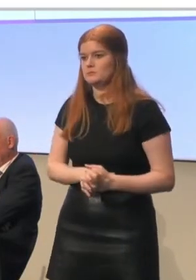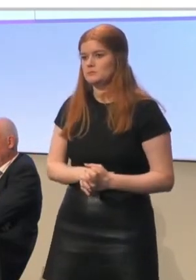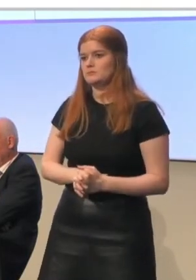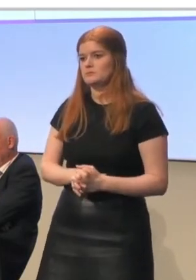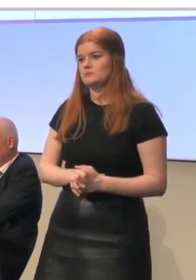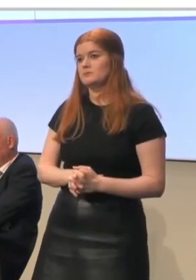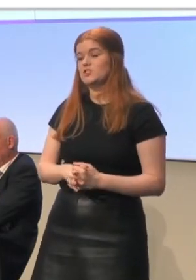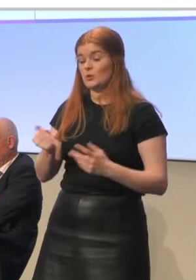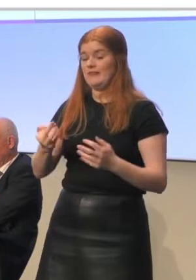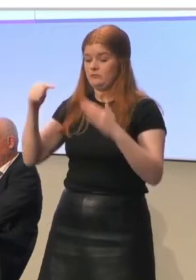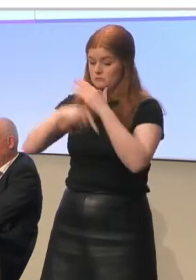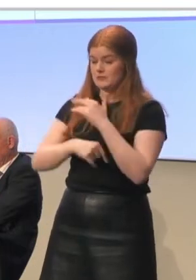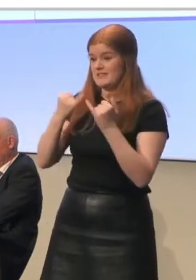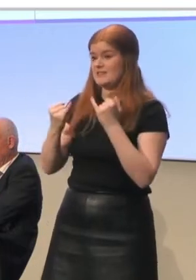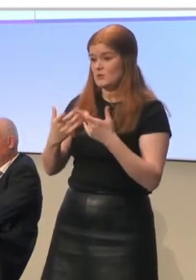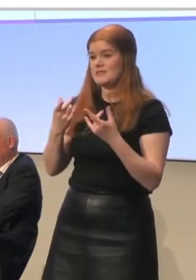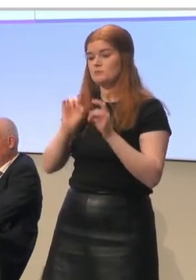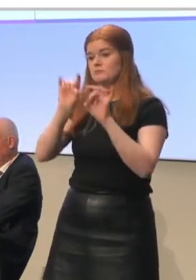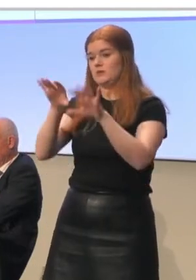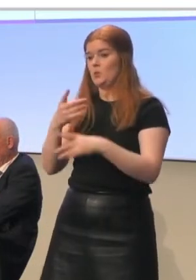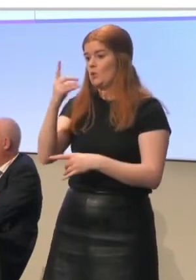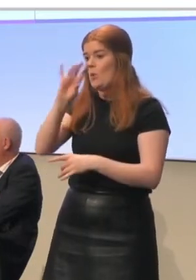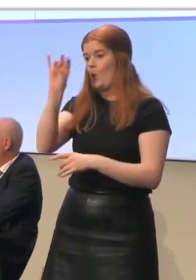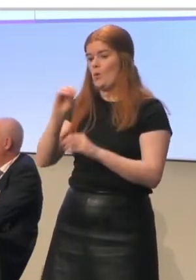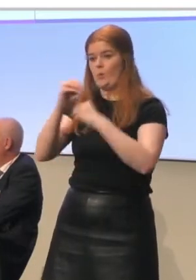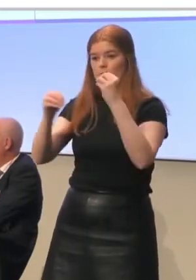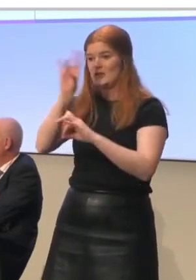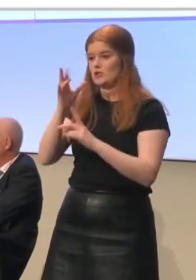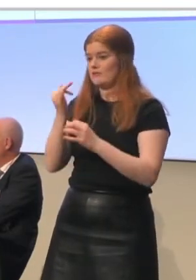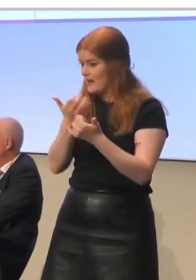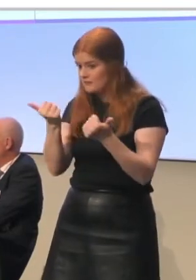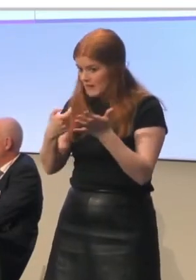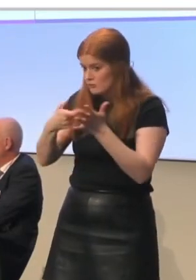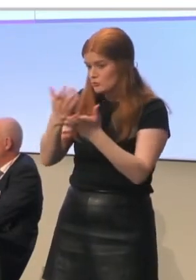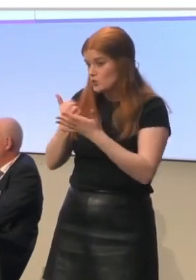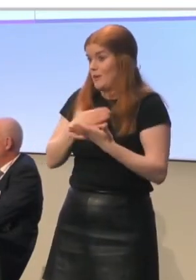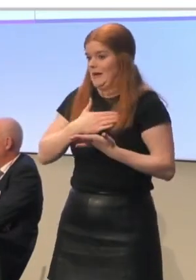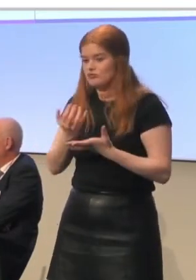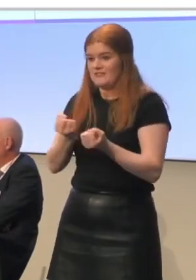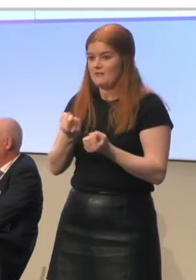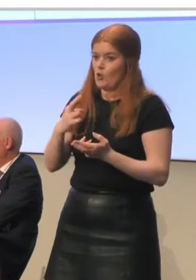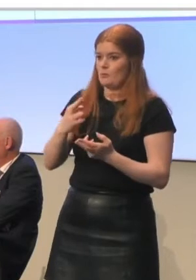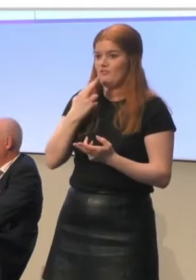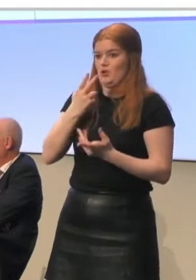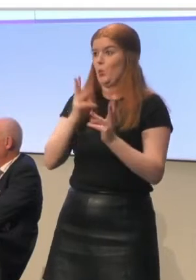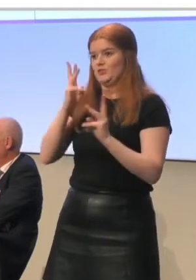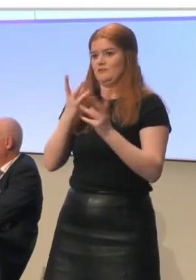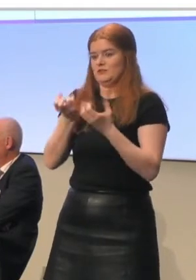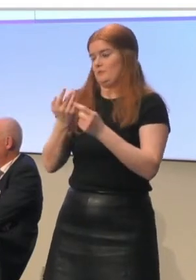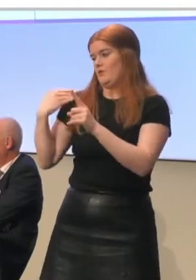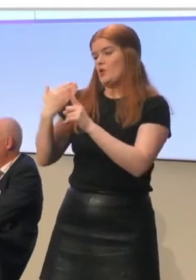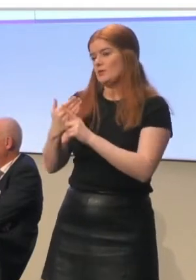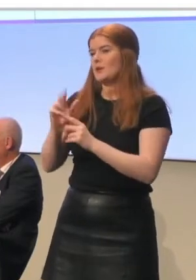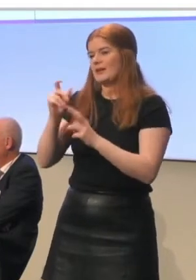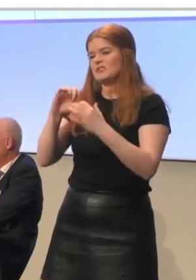So looking into it then, we had an open question for students on extra supports that they would like to receive or would have liked to receive. And we kind of